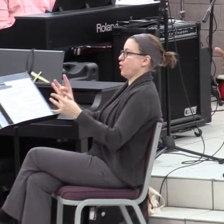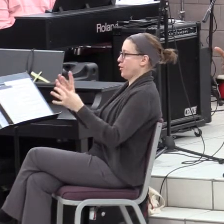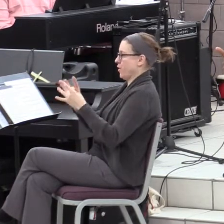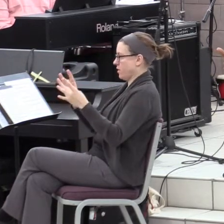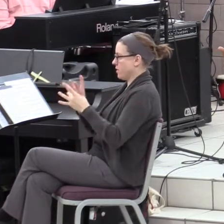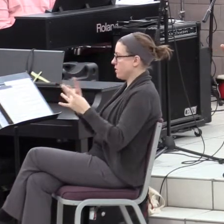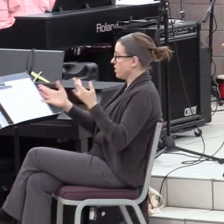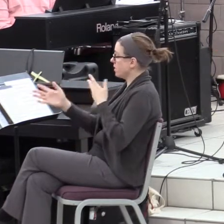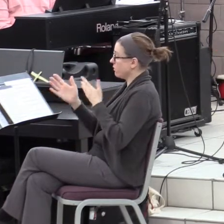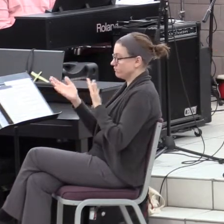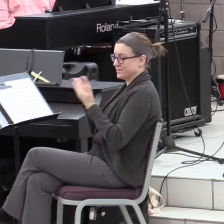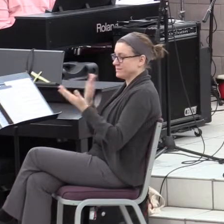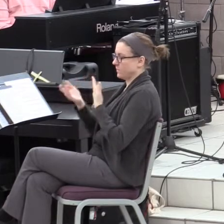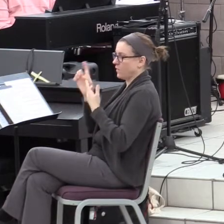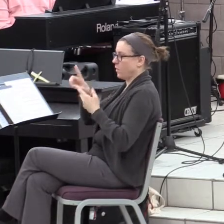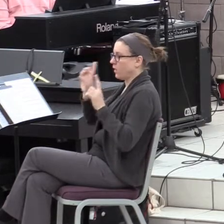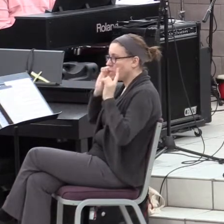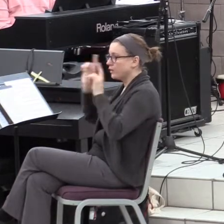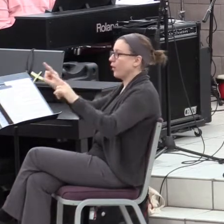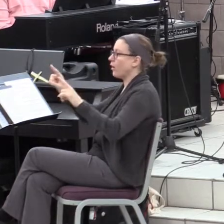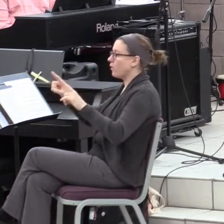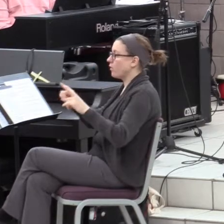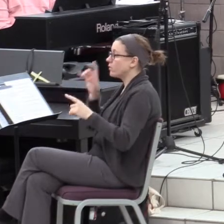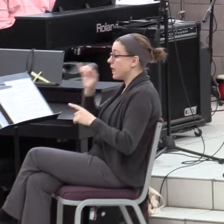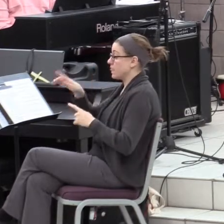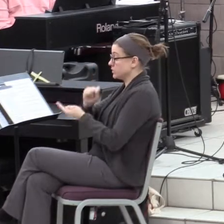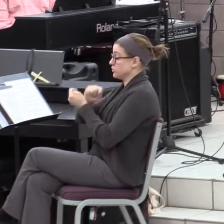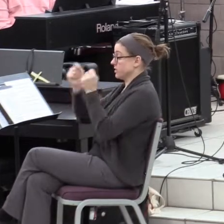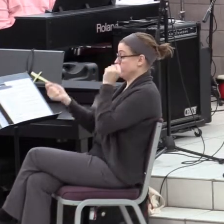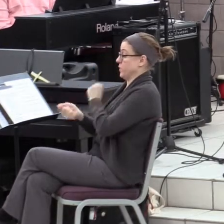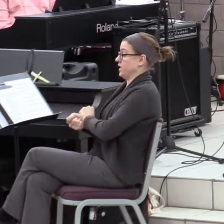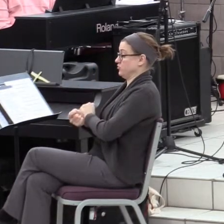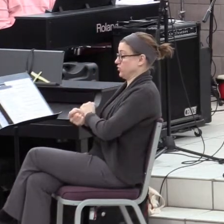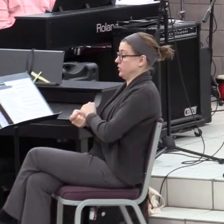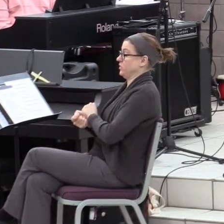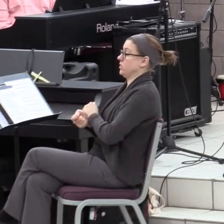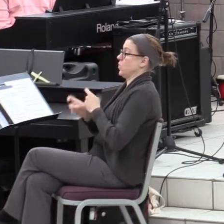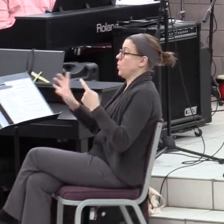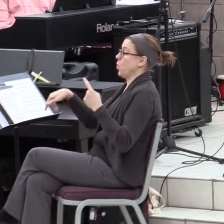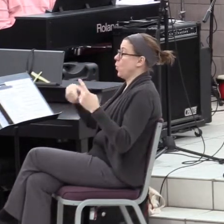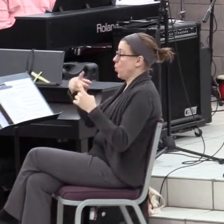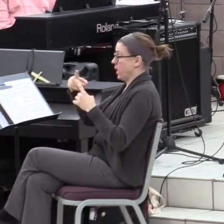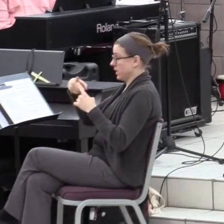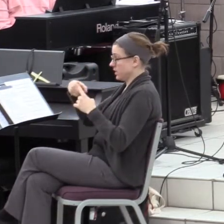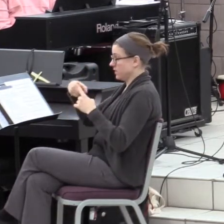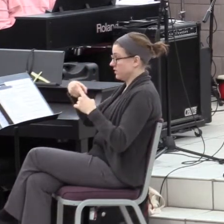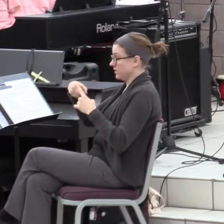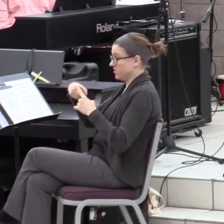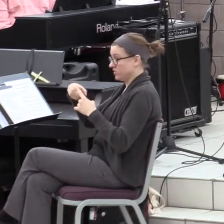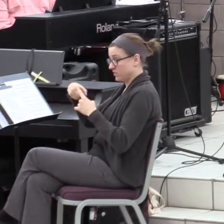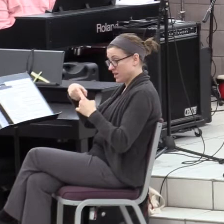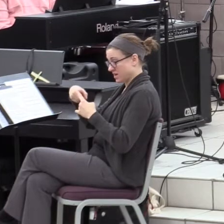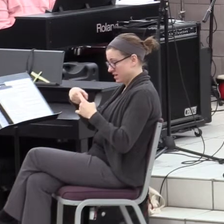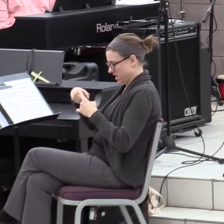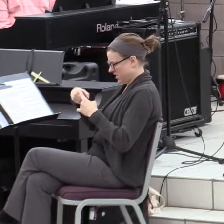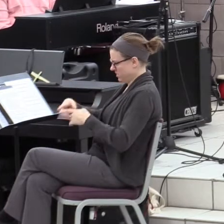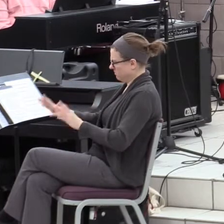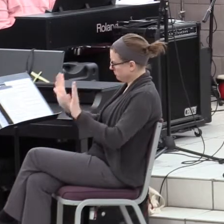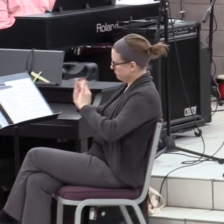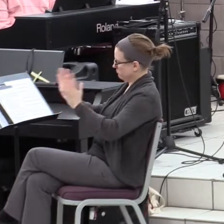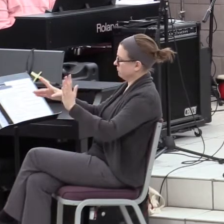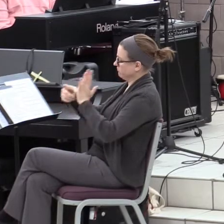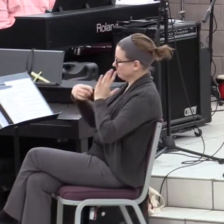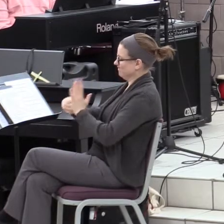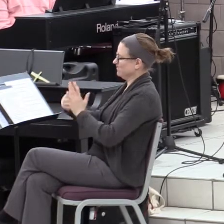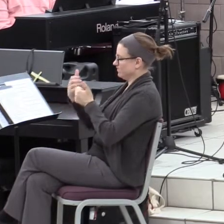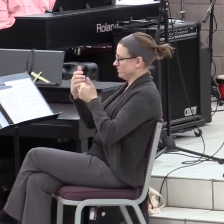Wherever we go, such that the transformation, when it is manifesting itself, is